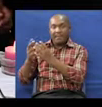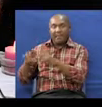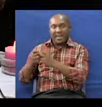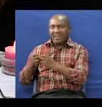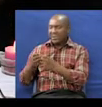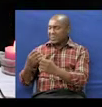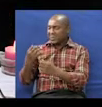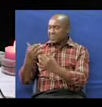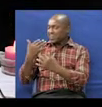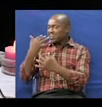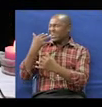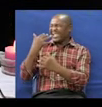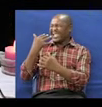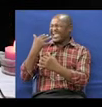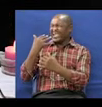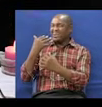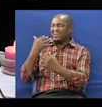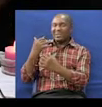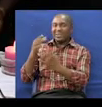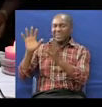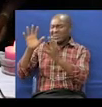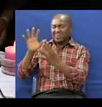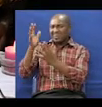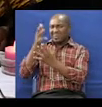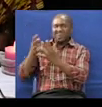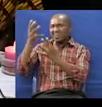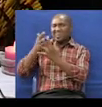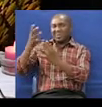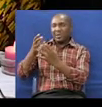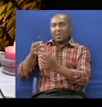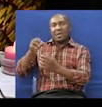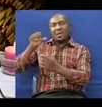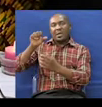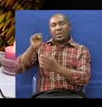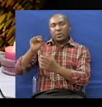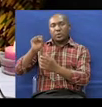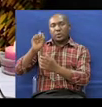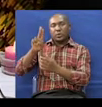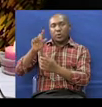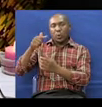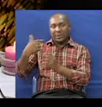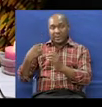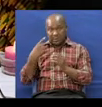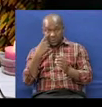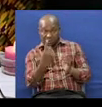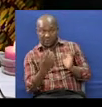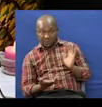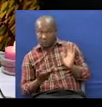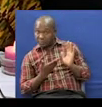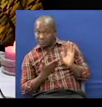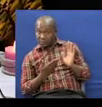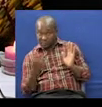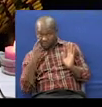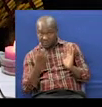When I say soot, it's like this. For example, I put this